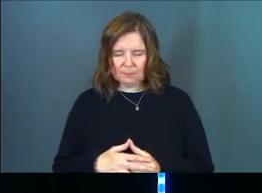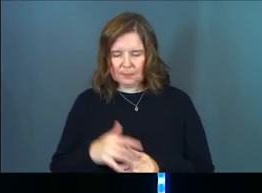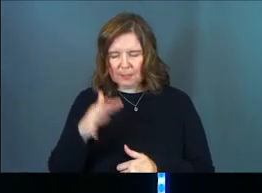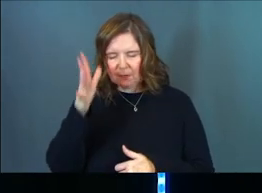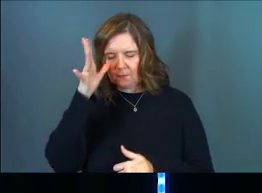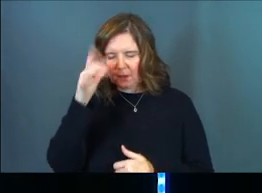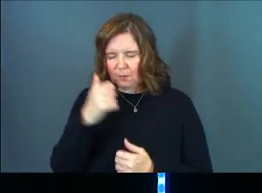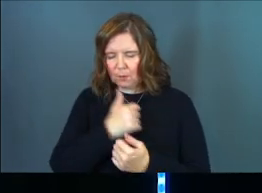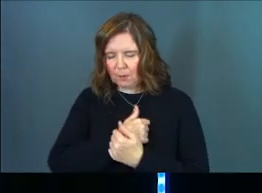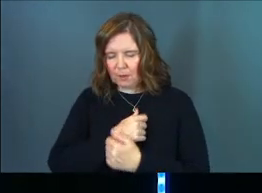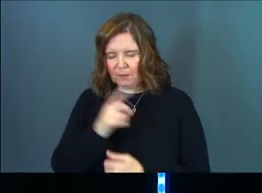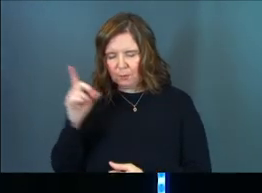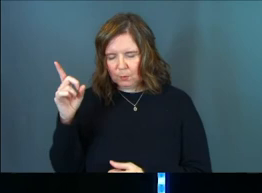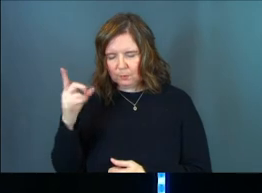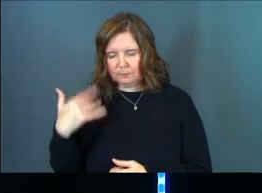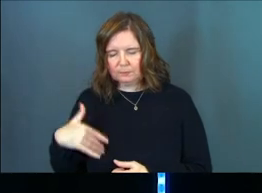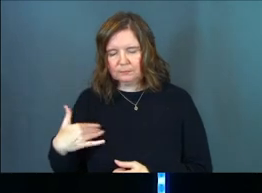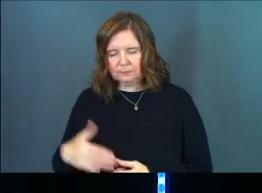Father, we love you.